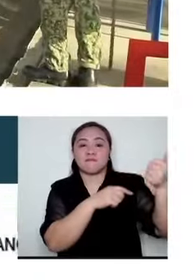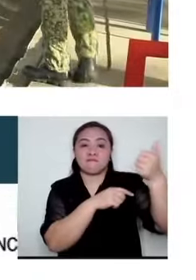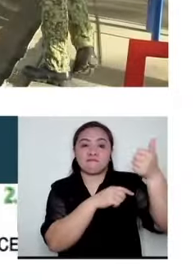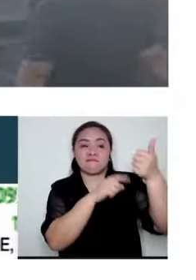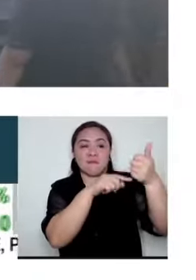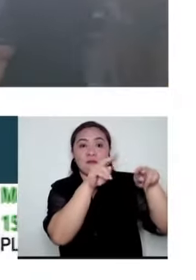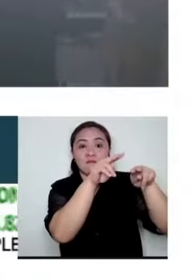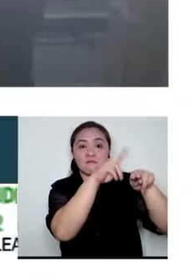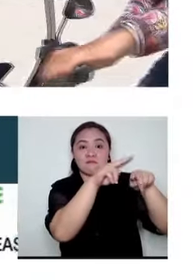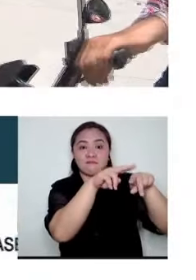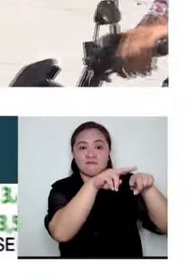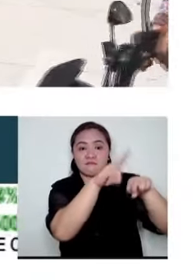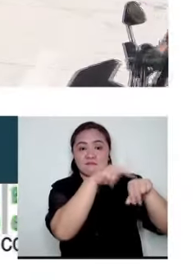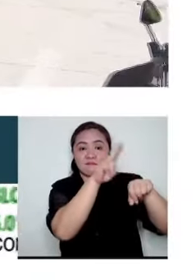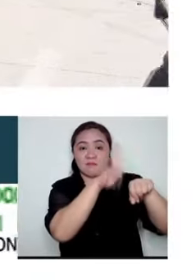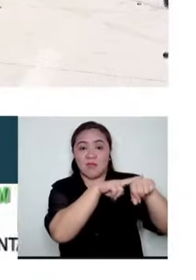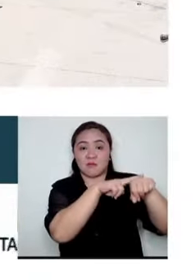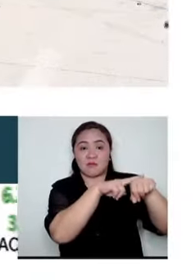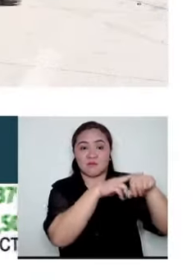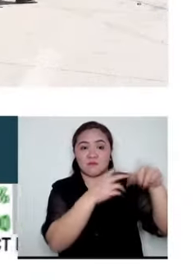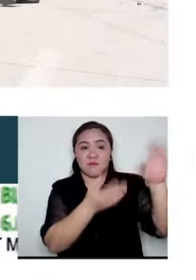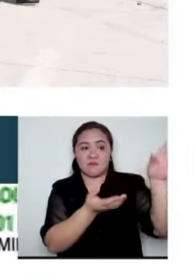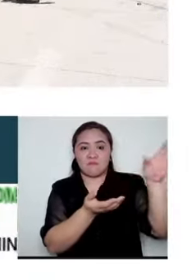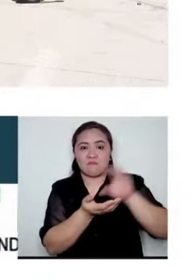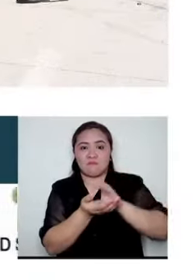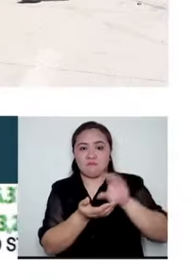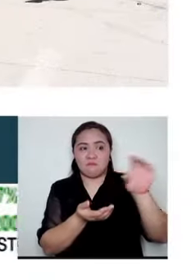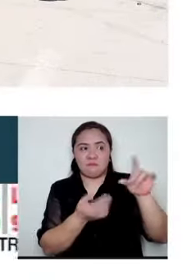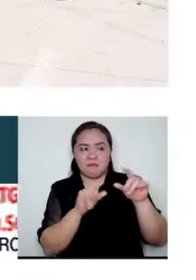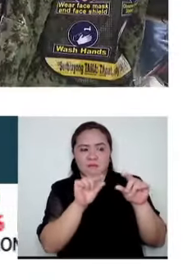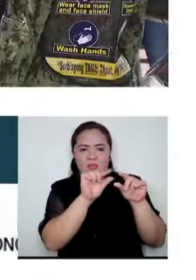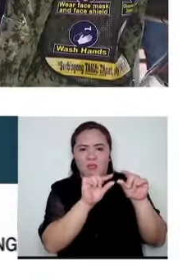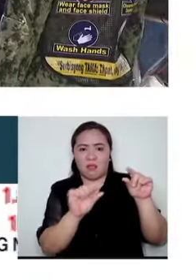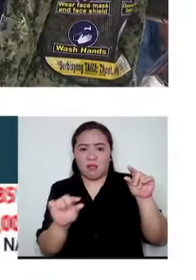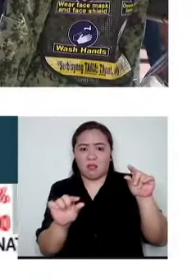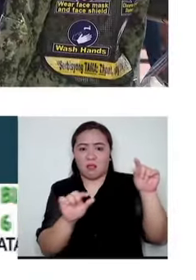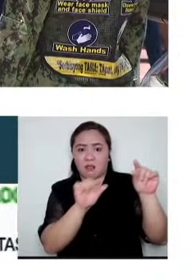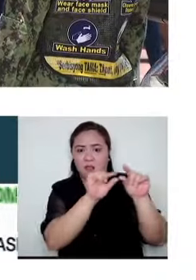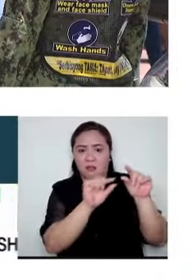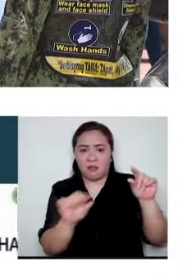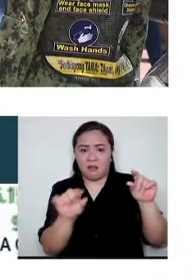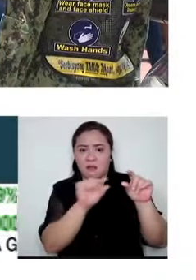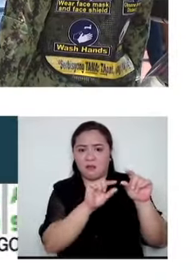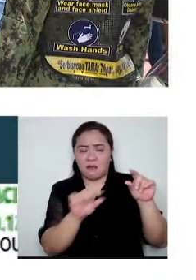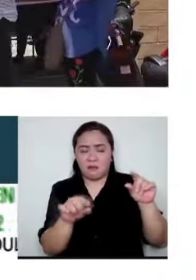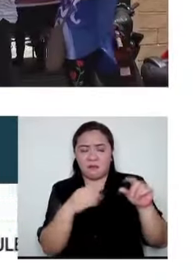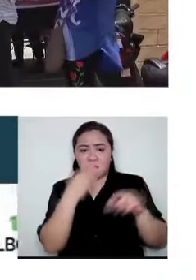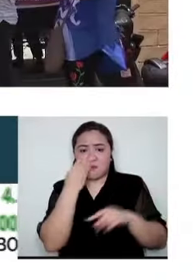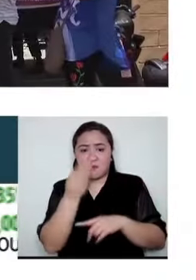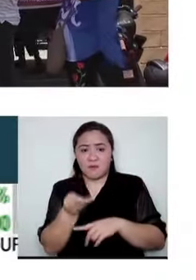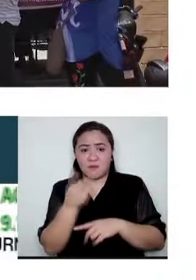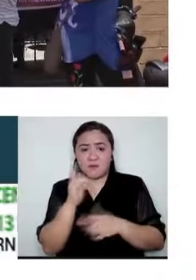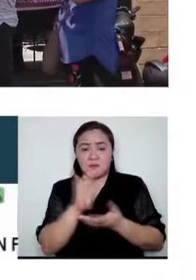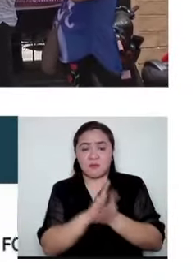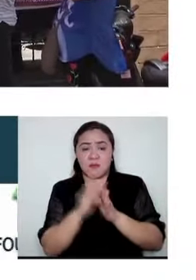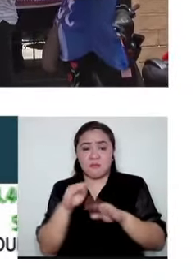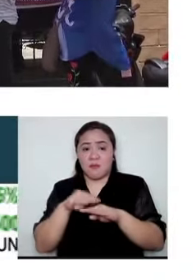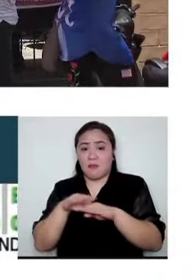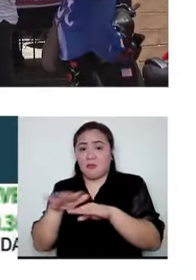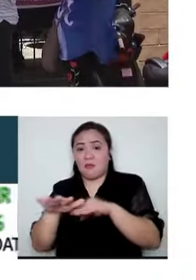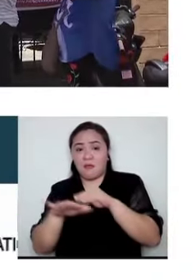right now. Tingi yon depende sa reports kung saan mas maraming infected,